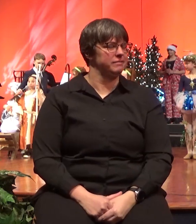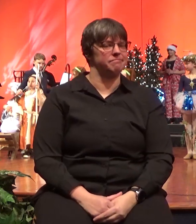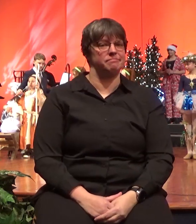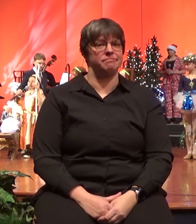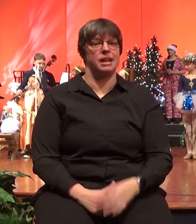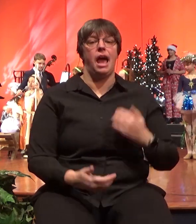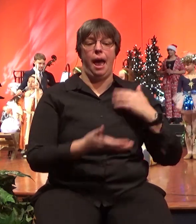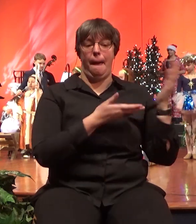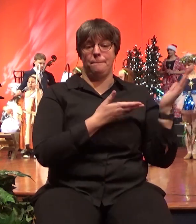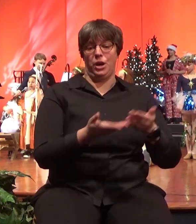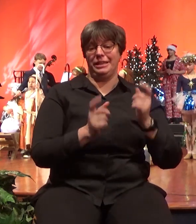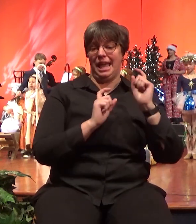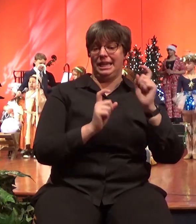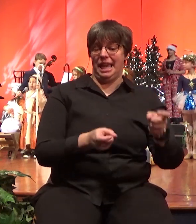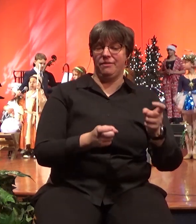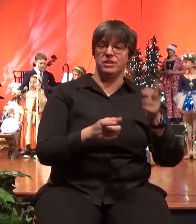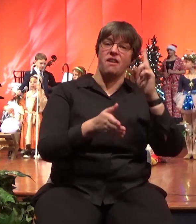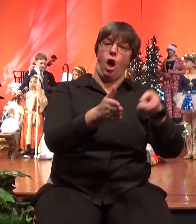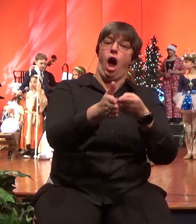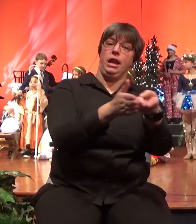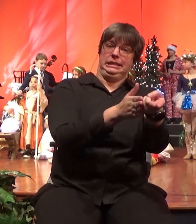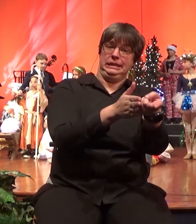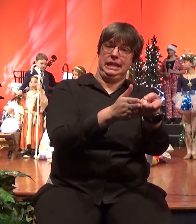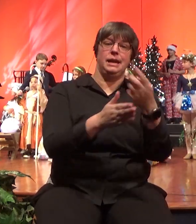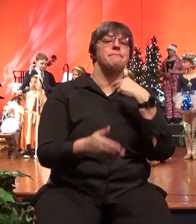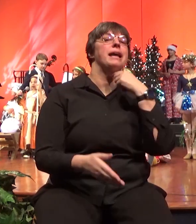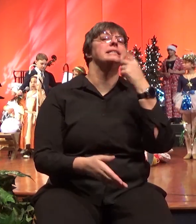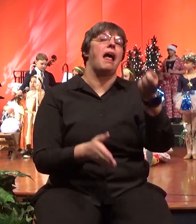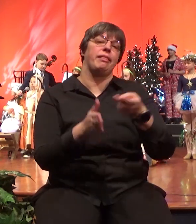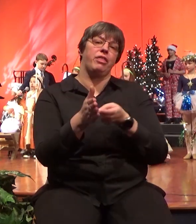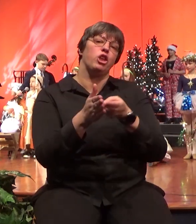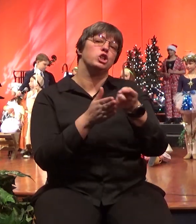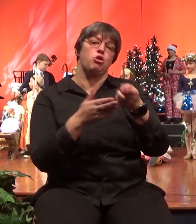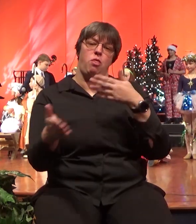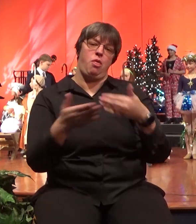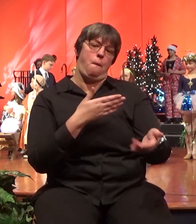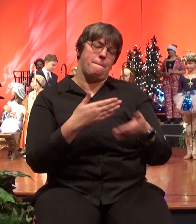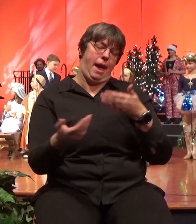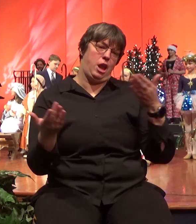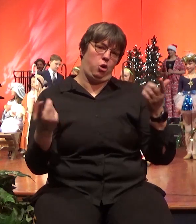I bring the gift of honesty by telling the truth no matter what.